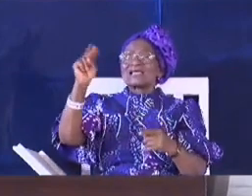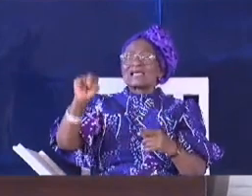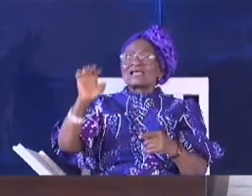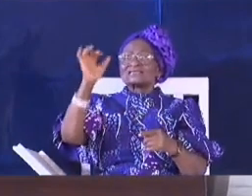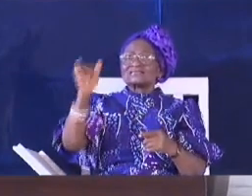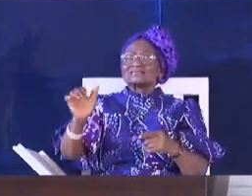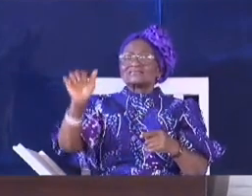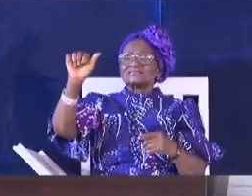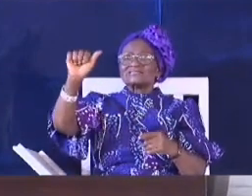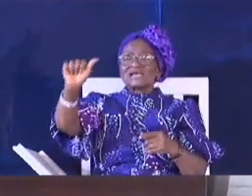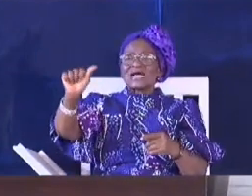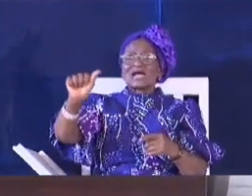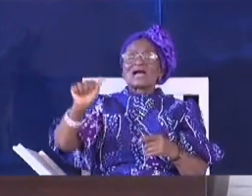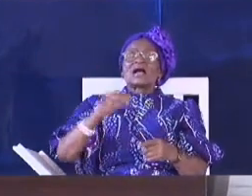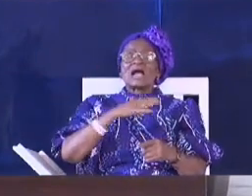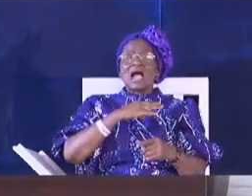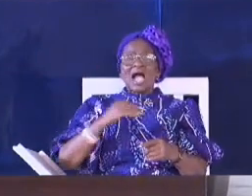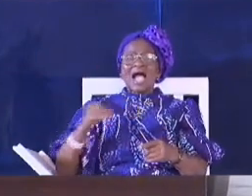and